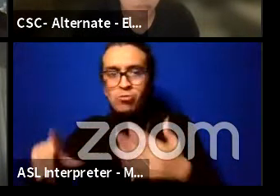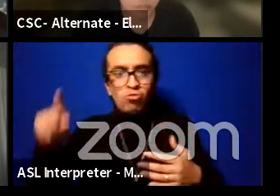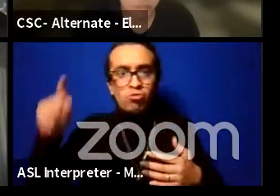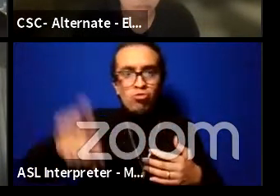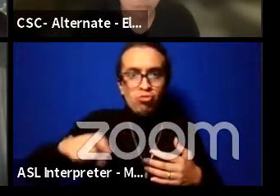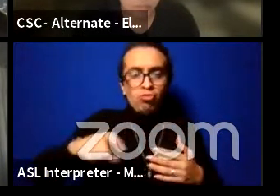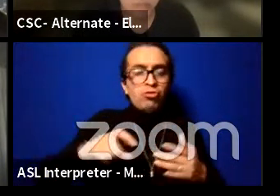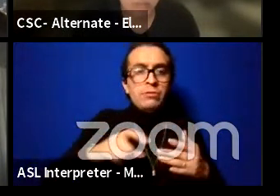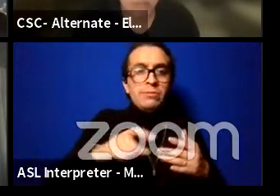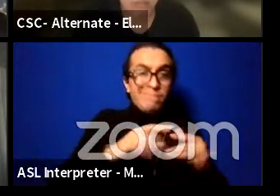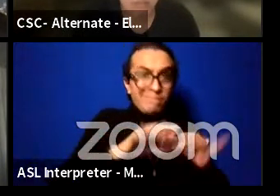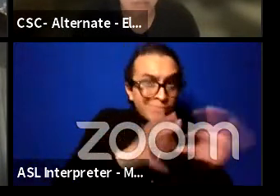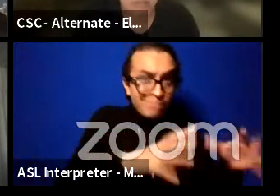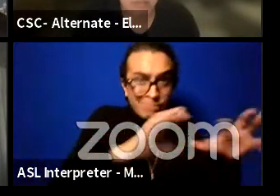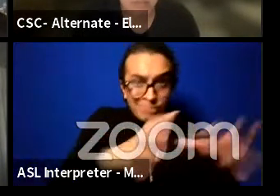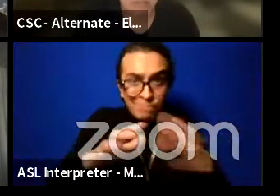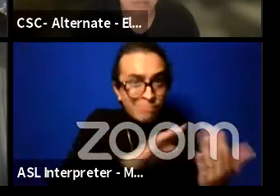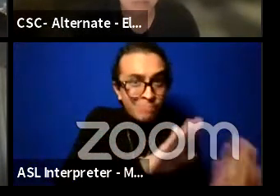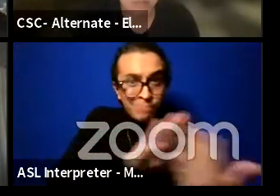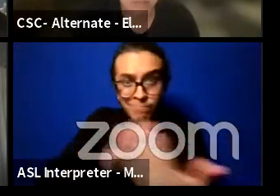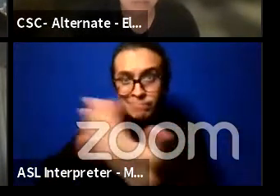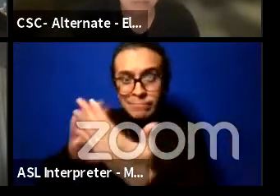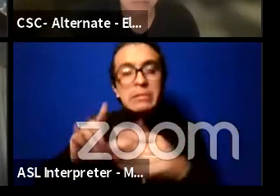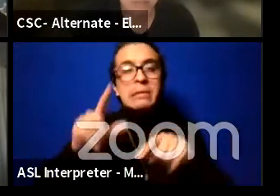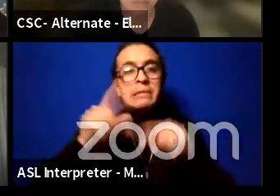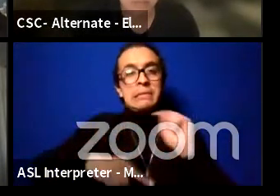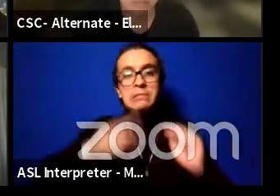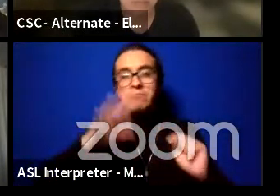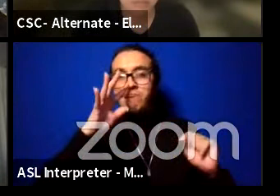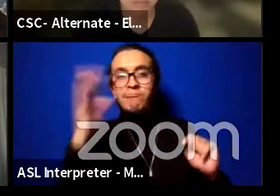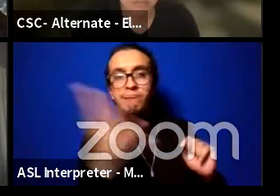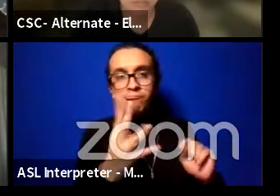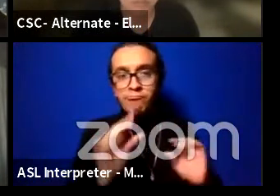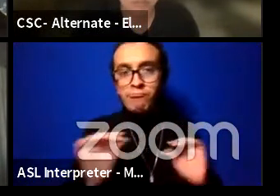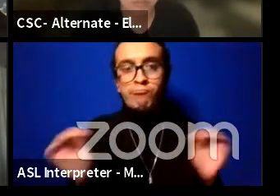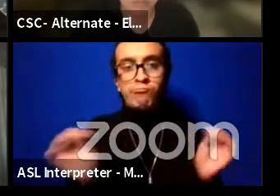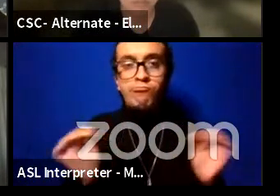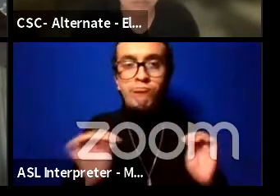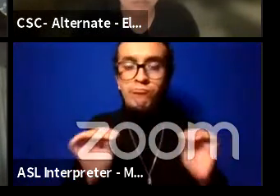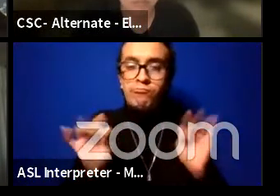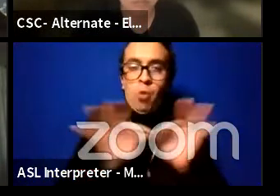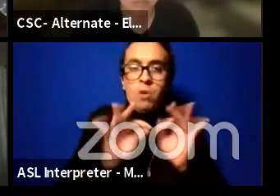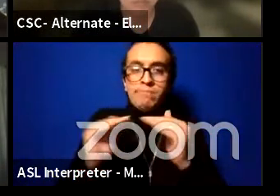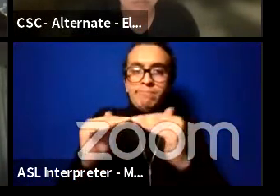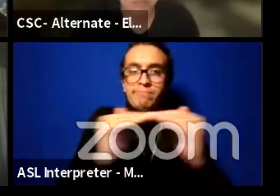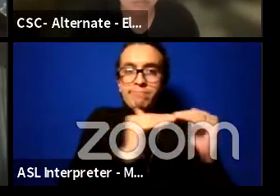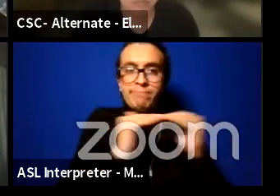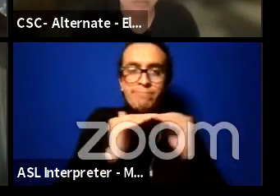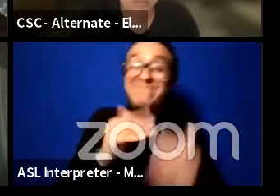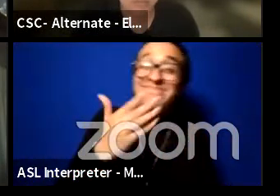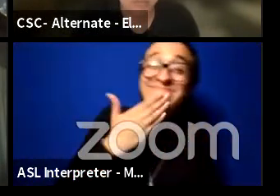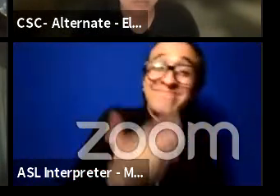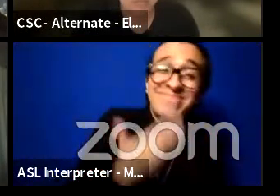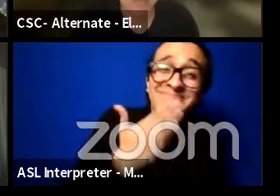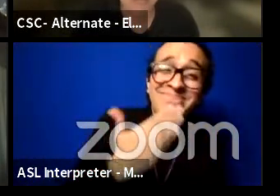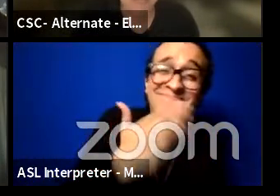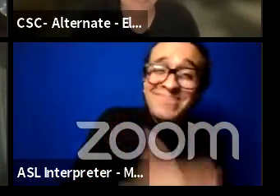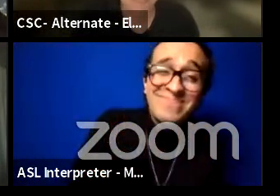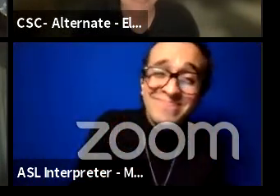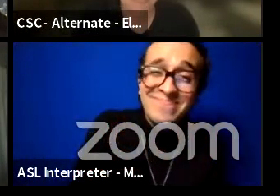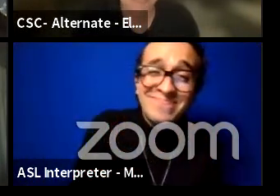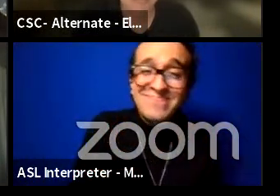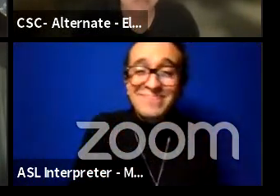thinking of the communities that you just mentioned and that we are being equitable in that access. Thanks, Doug.